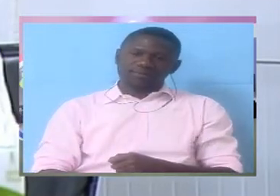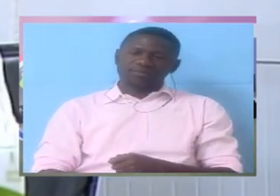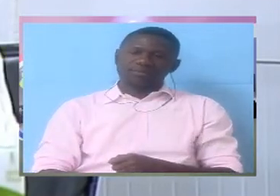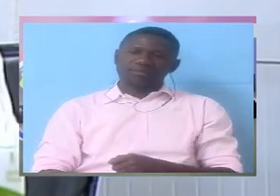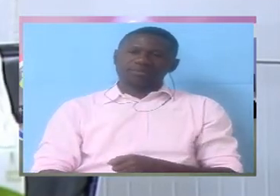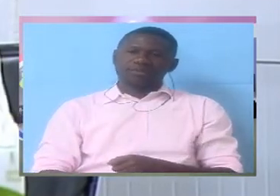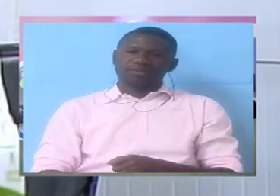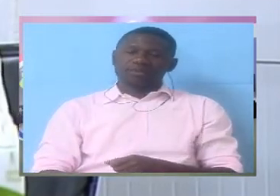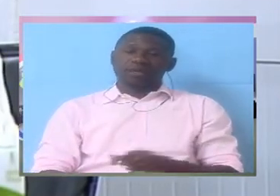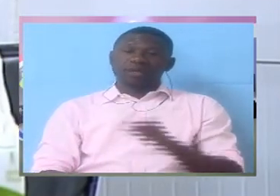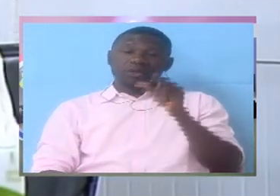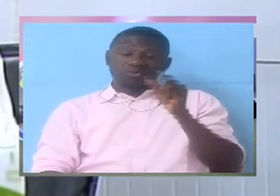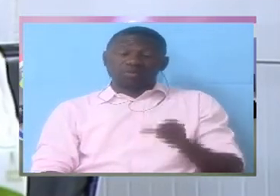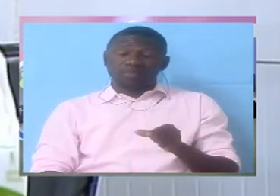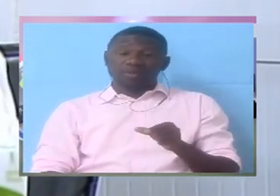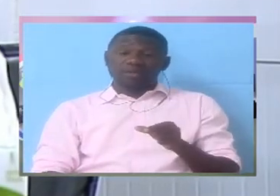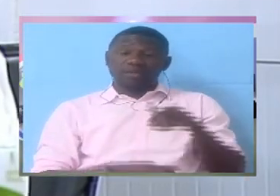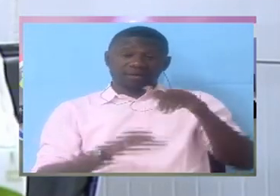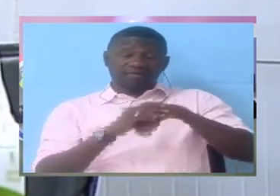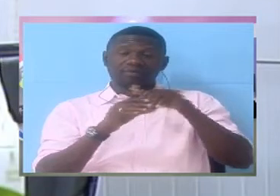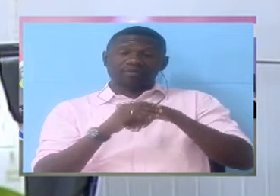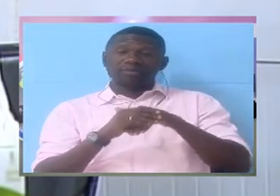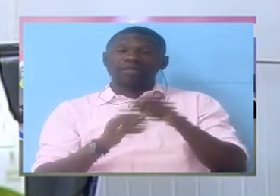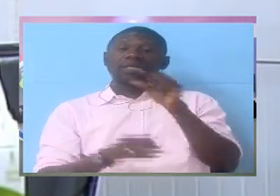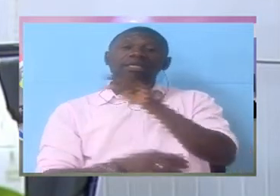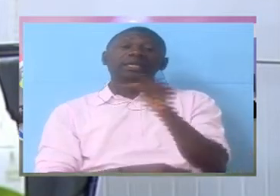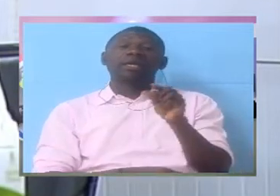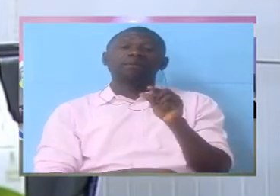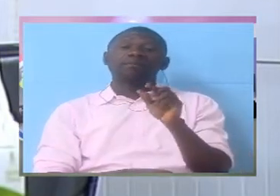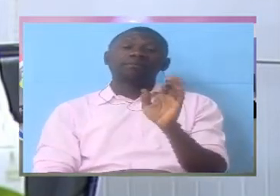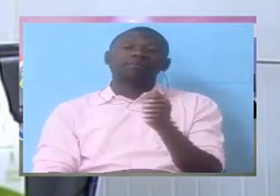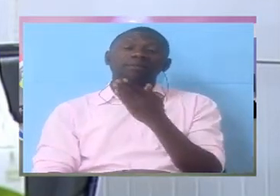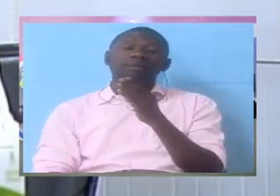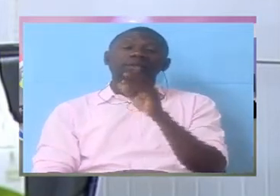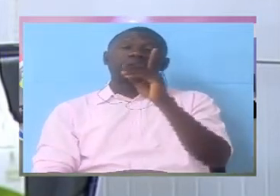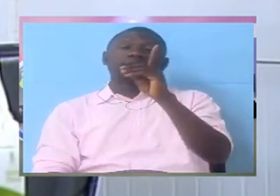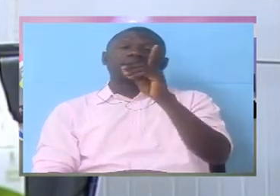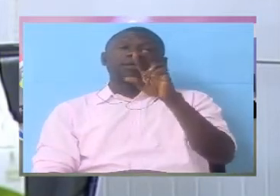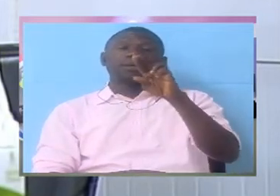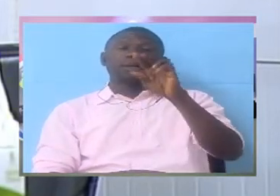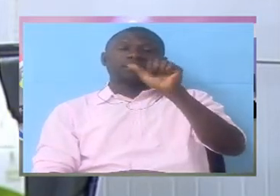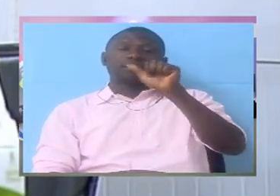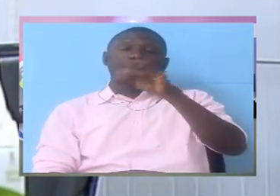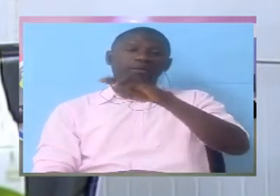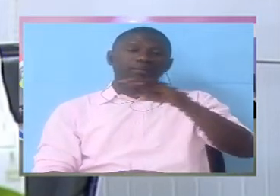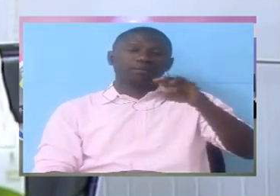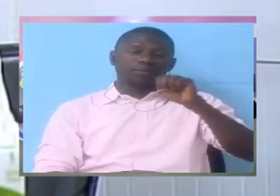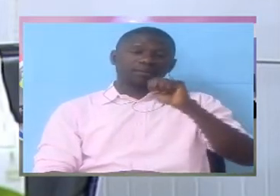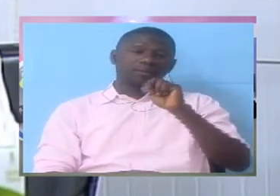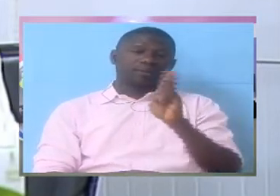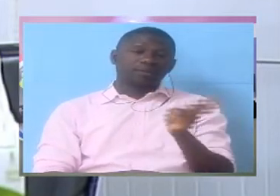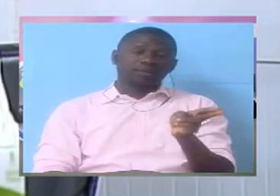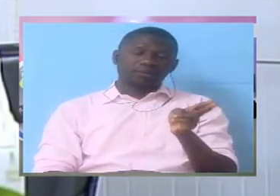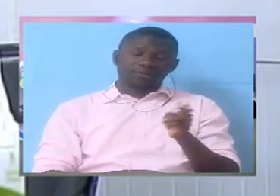Somebody involved is a surname of Drammeh. But then